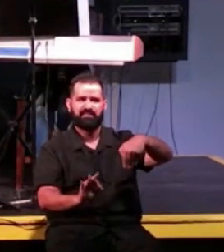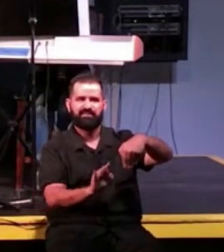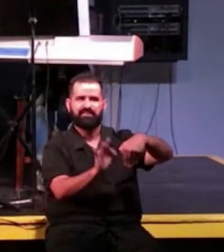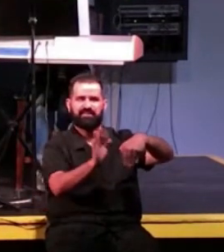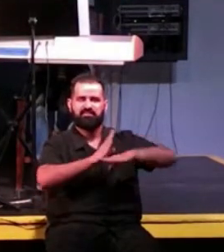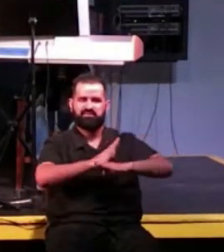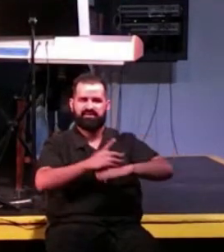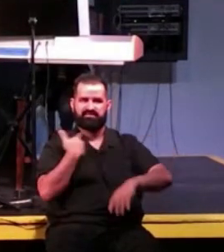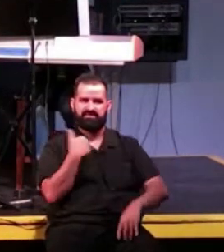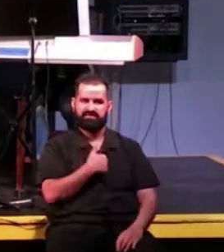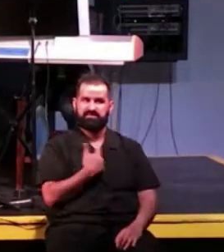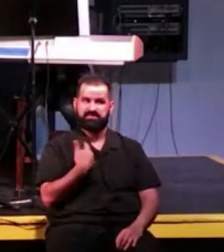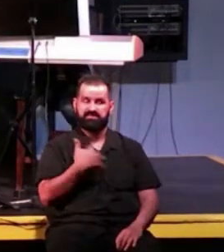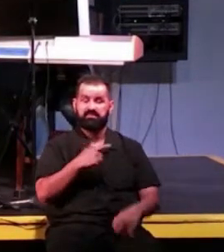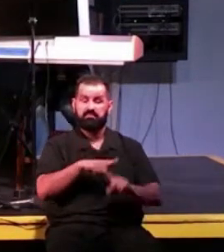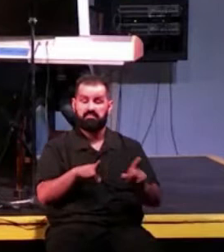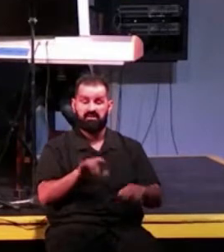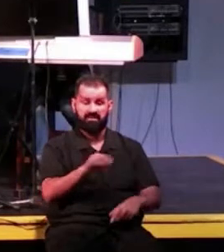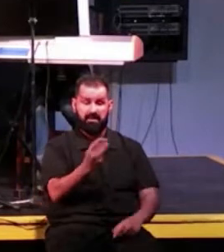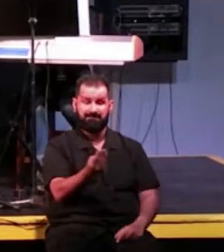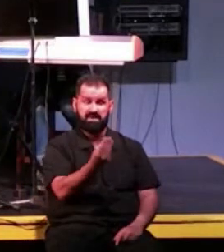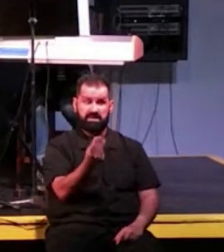Protected us from that, but that Monday